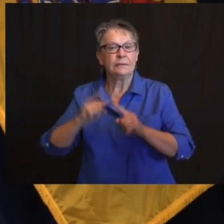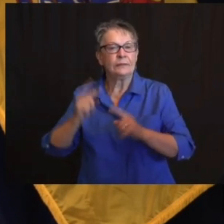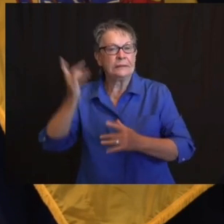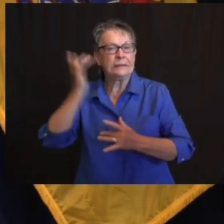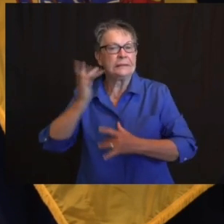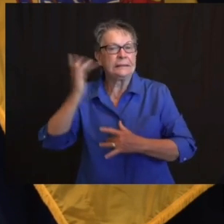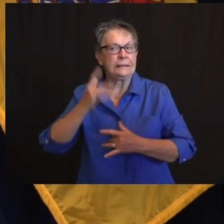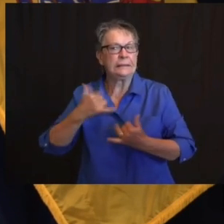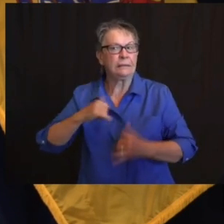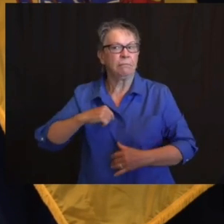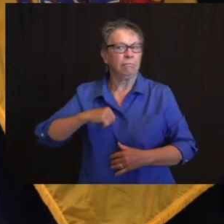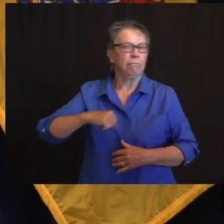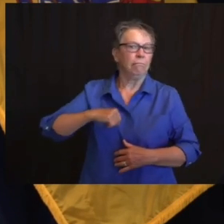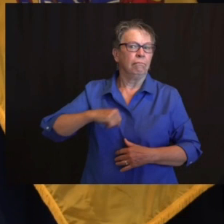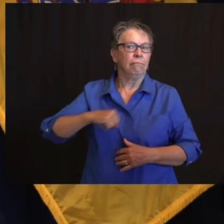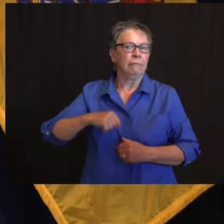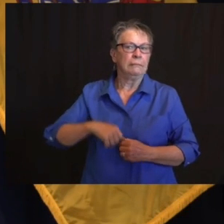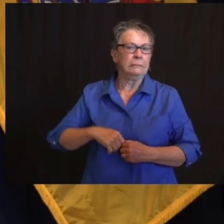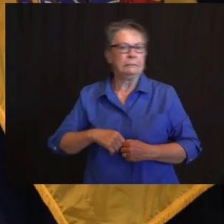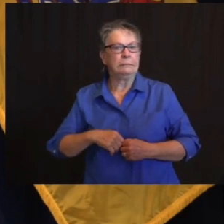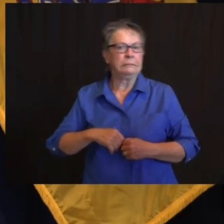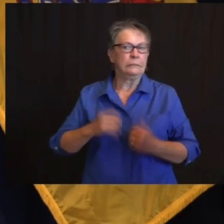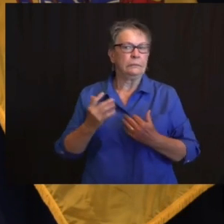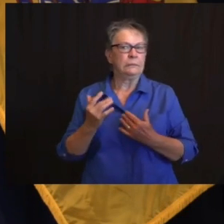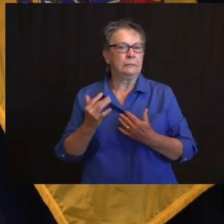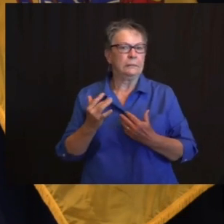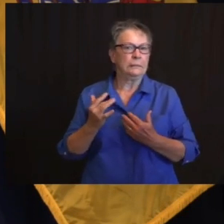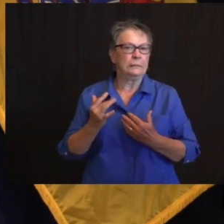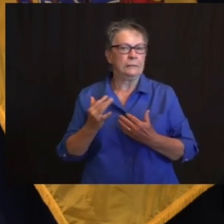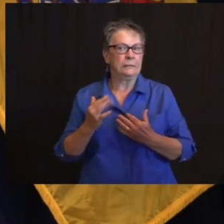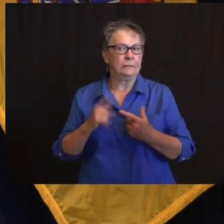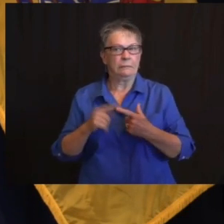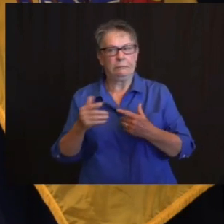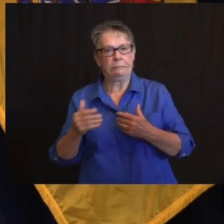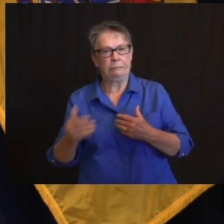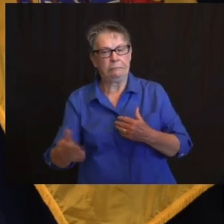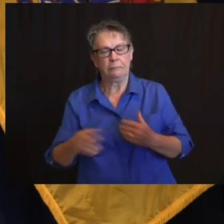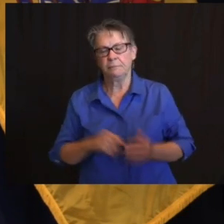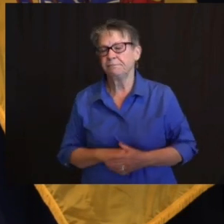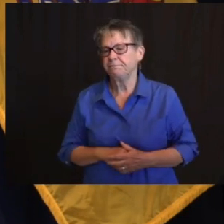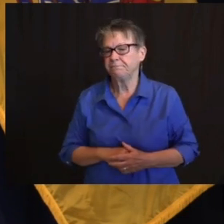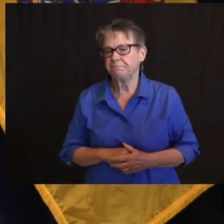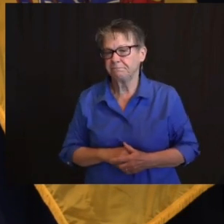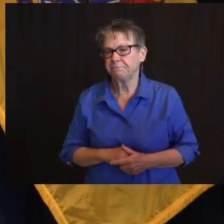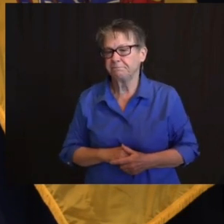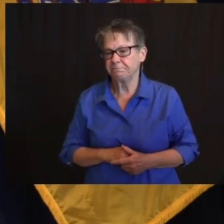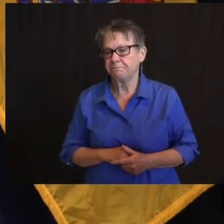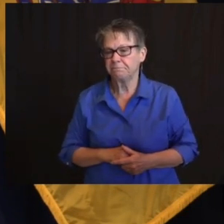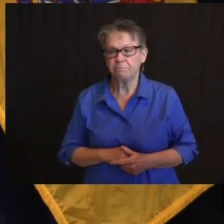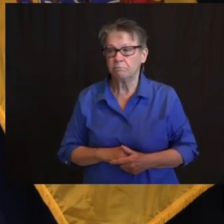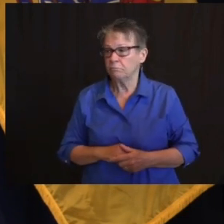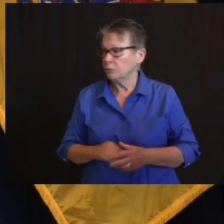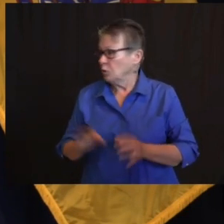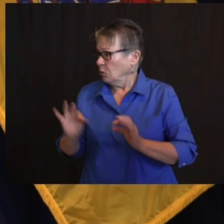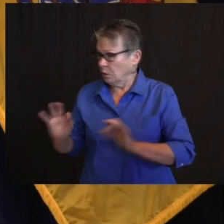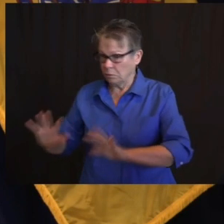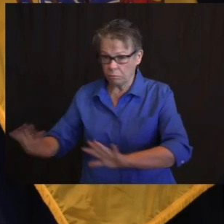that. Thank you. Sir, do you have anything? You good? Stace, you good? Hold on, we're going to come down to you in a